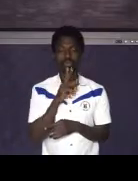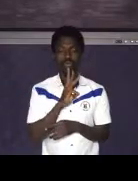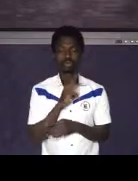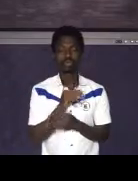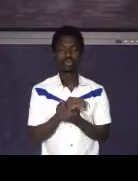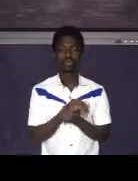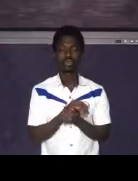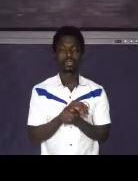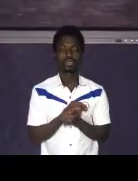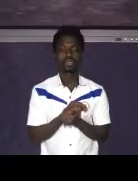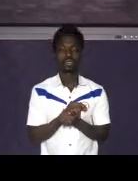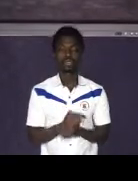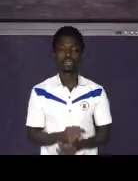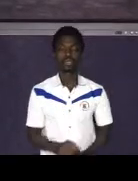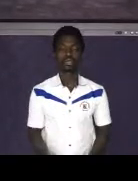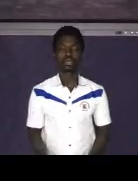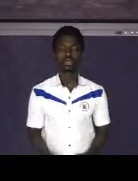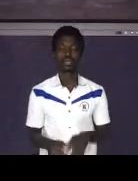water.